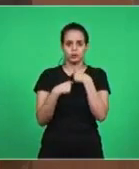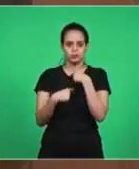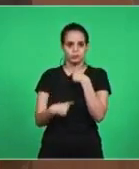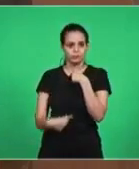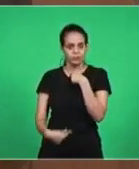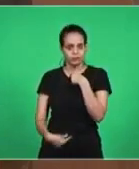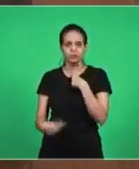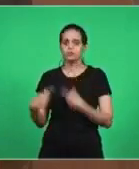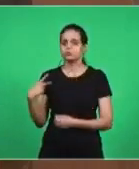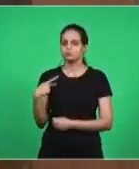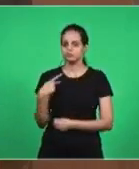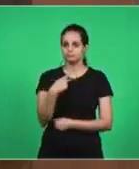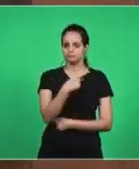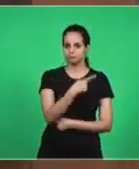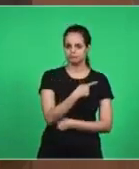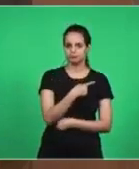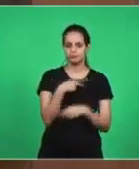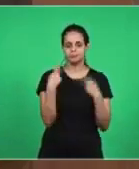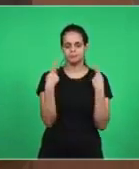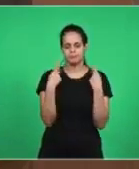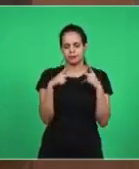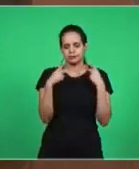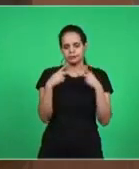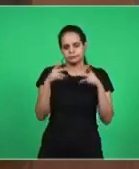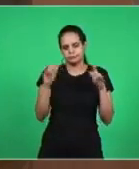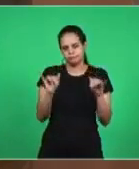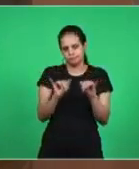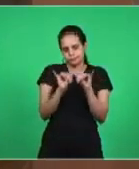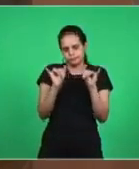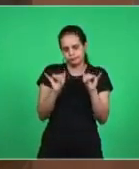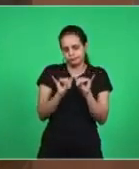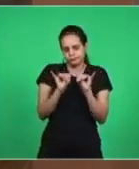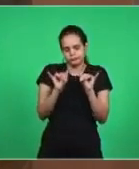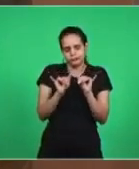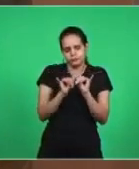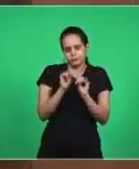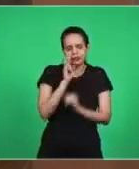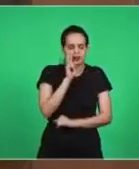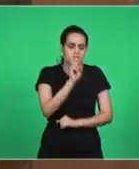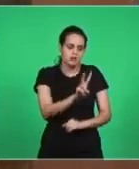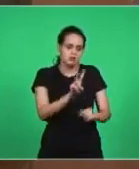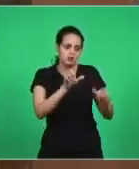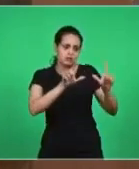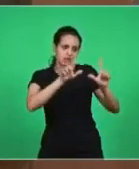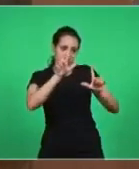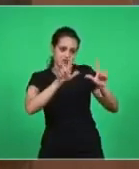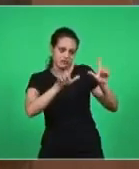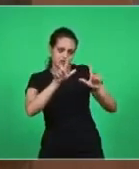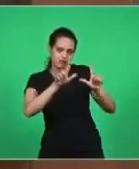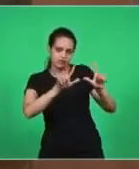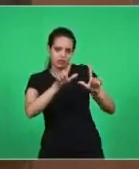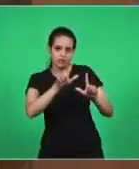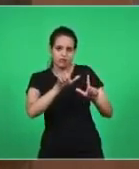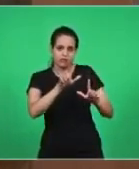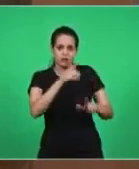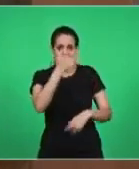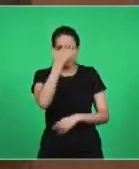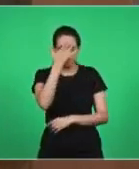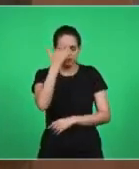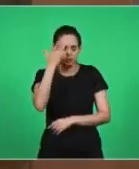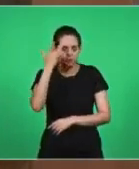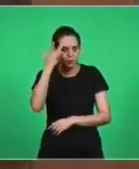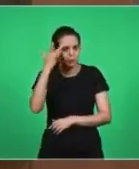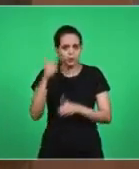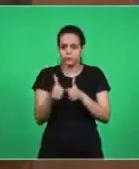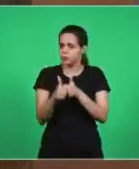There are some people that are concerned about what they have said. They're preaching foolishness, that something they may have heard